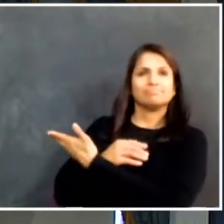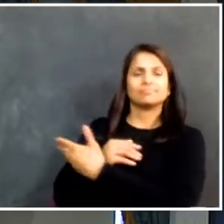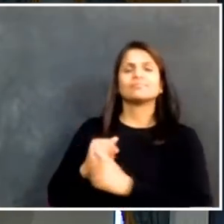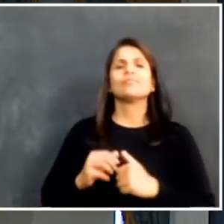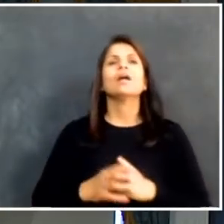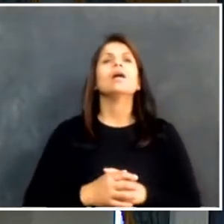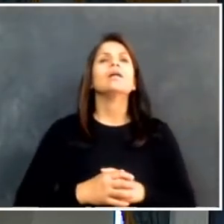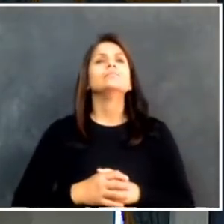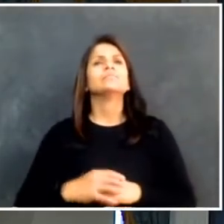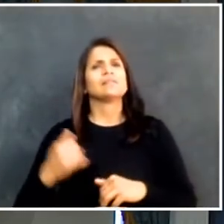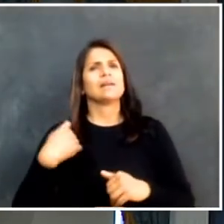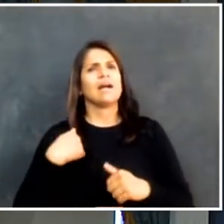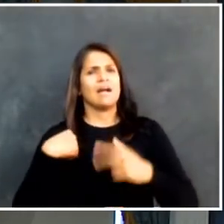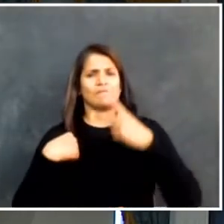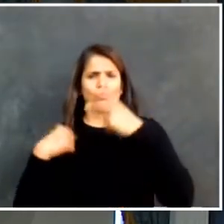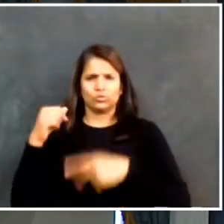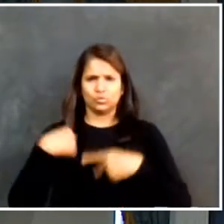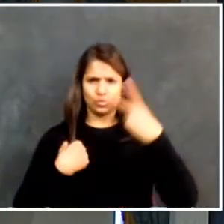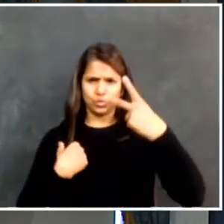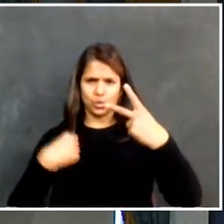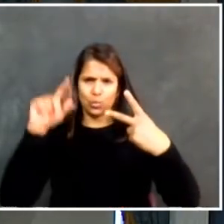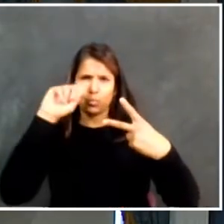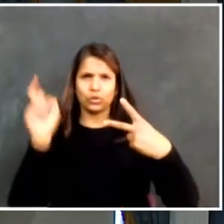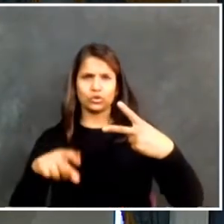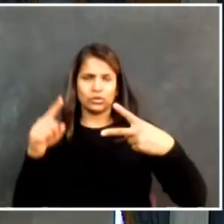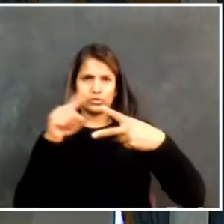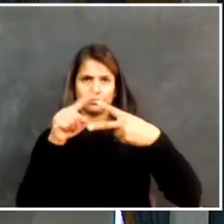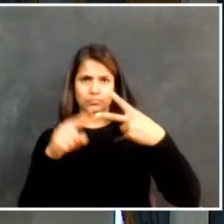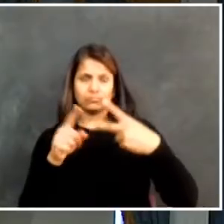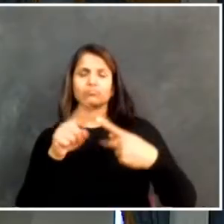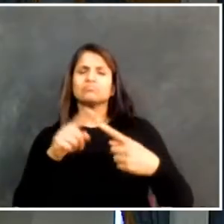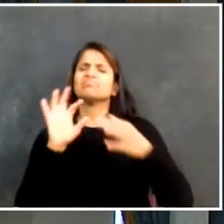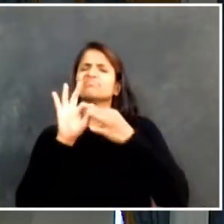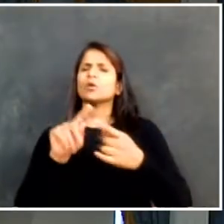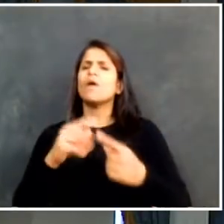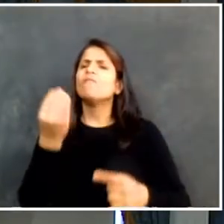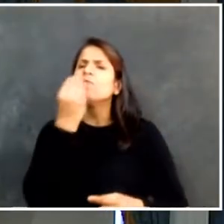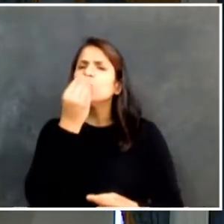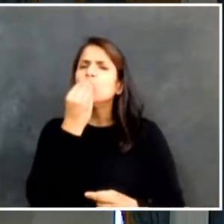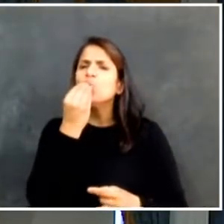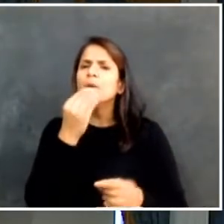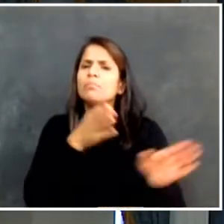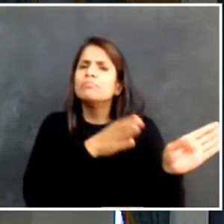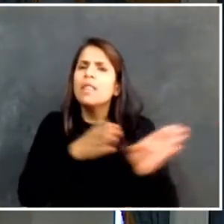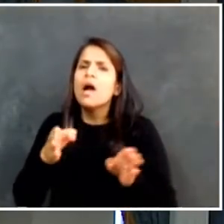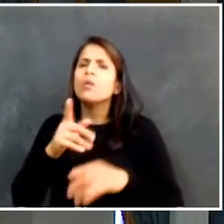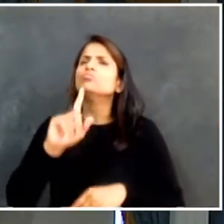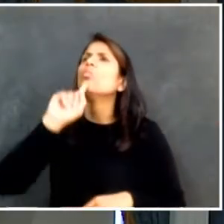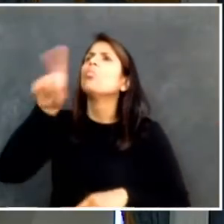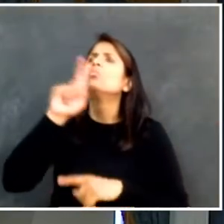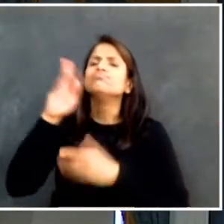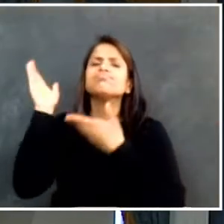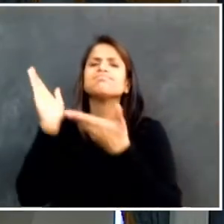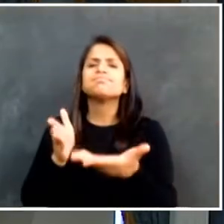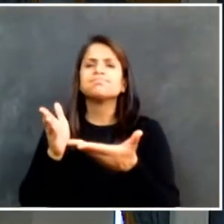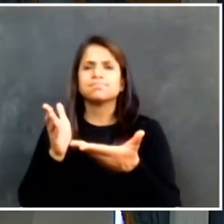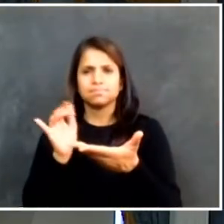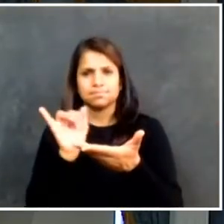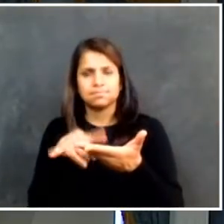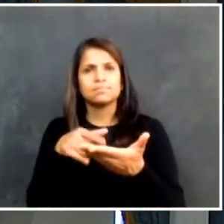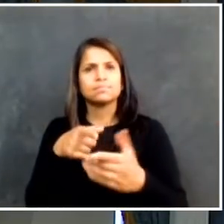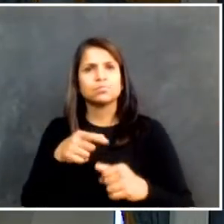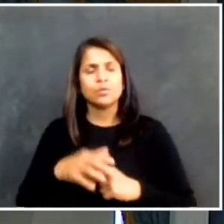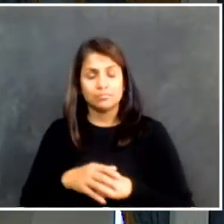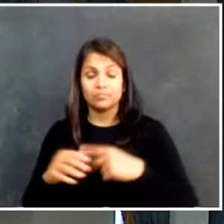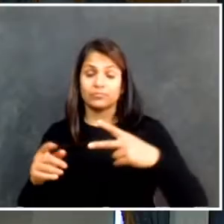you've asked that all people going into supermarkets wear masks, will you be asking the NYPD to enforce it? And